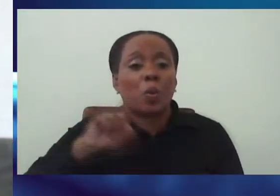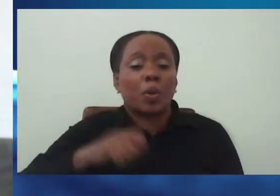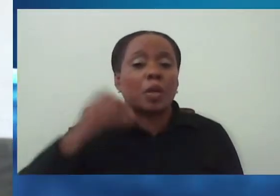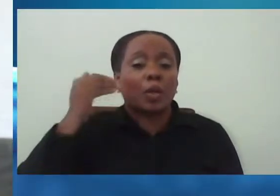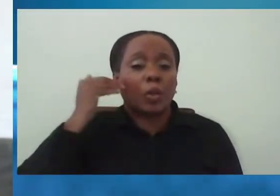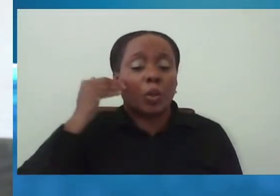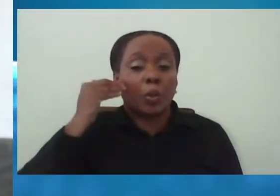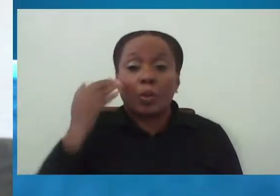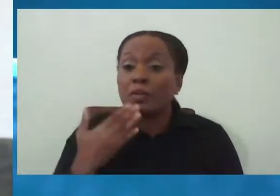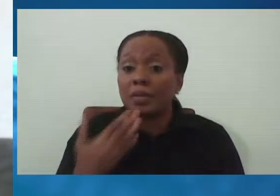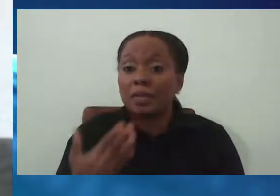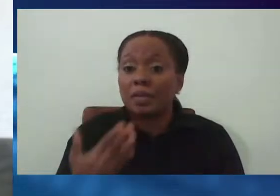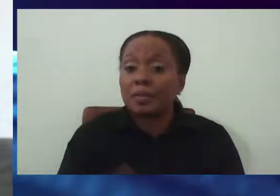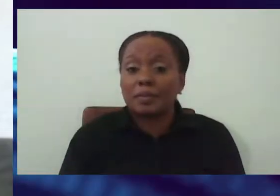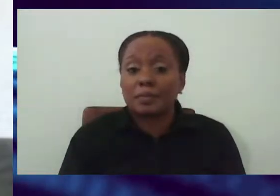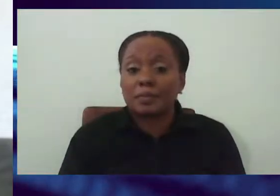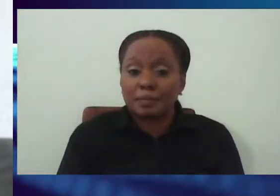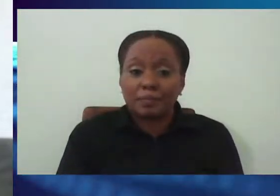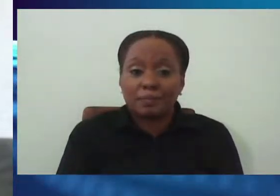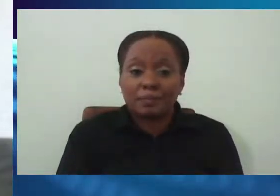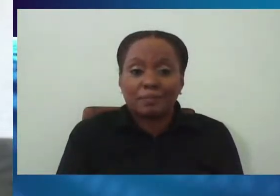advance.